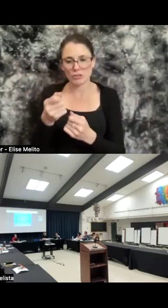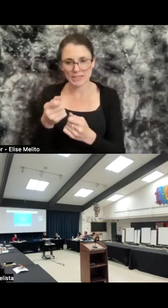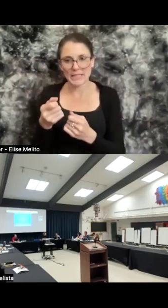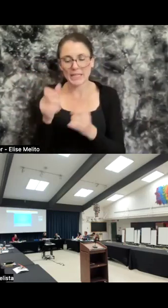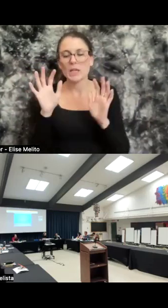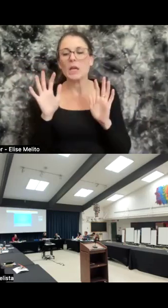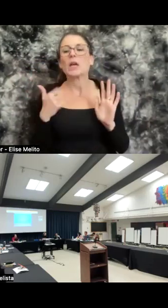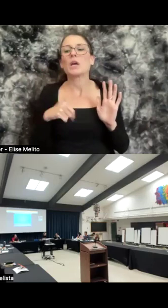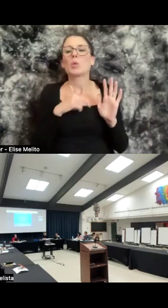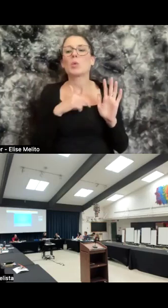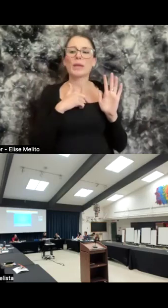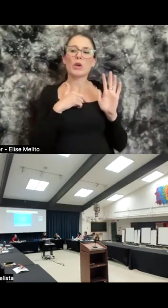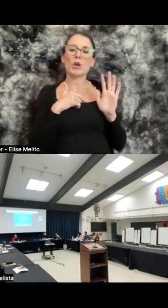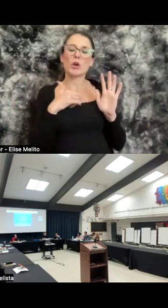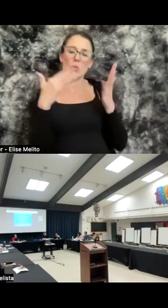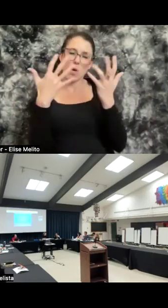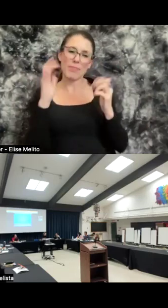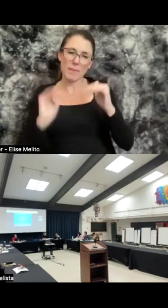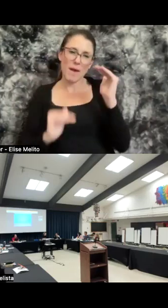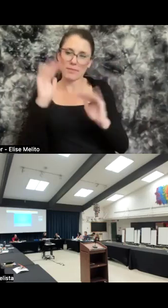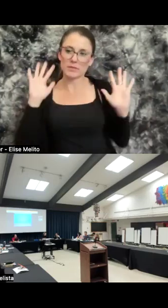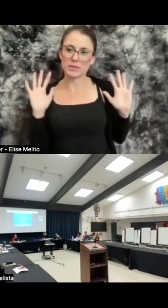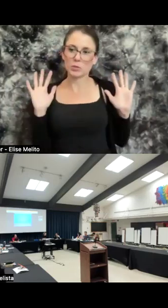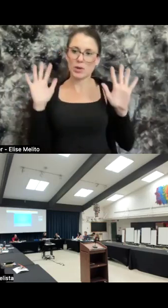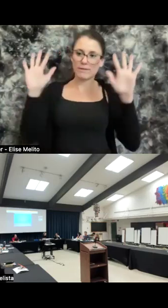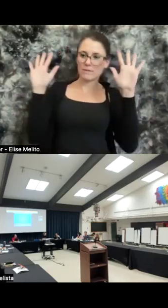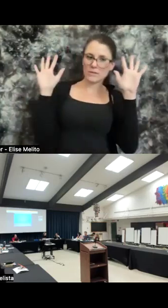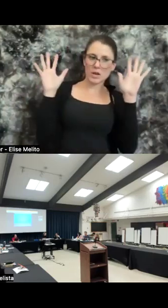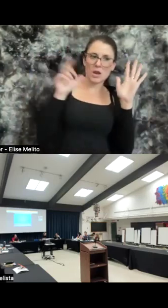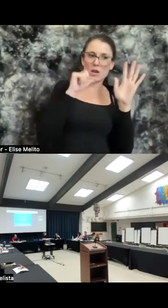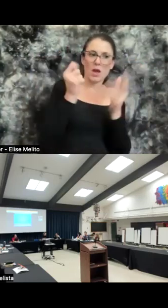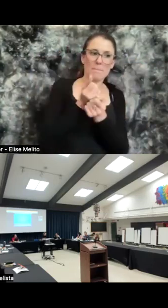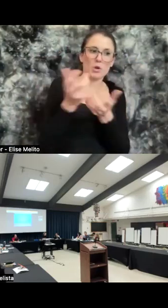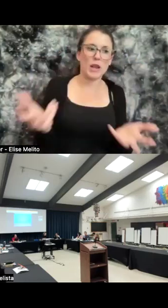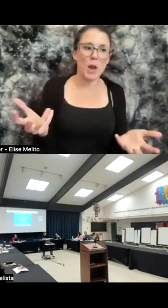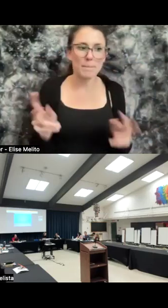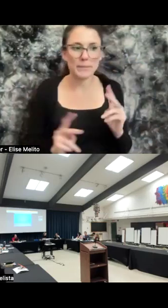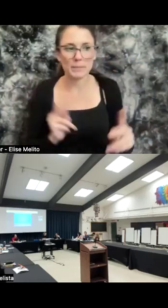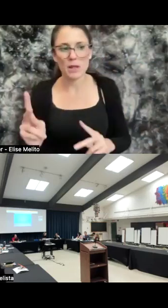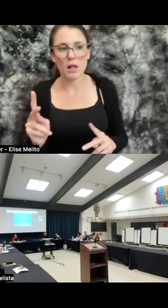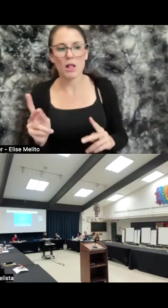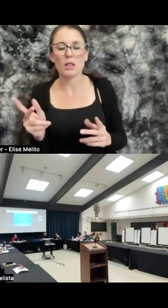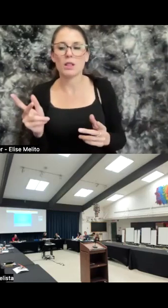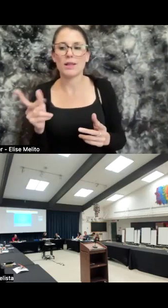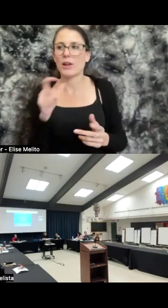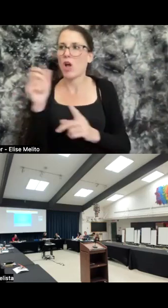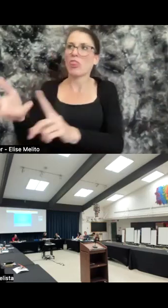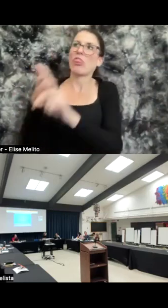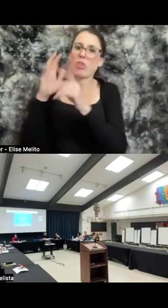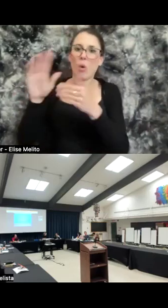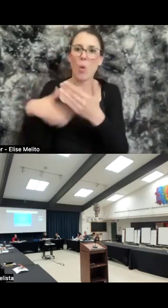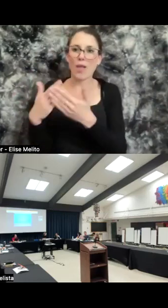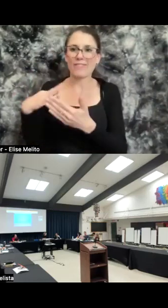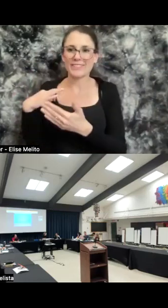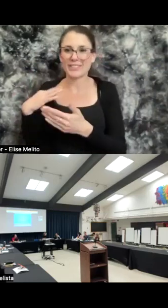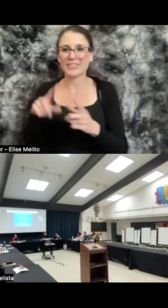on achieving that balance so as to not kind of burn out people and gather up all the volunteers, and so that WASC has nobody.